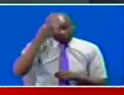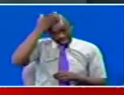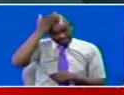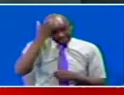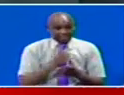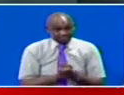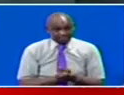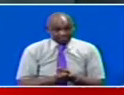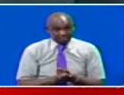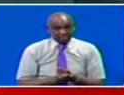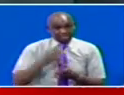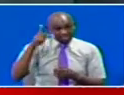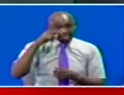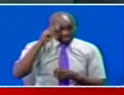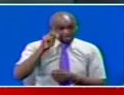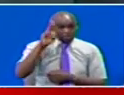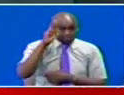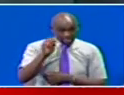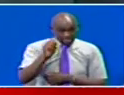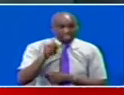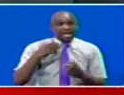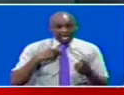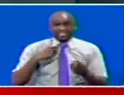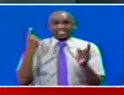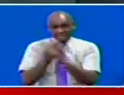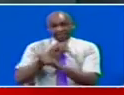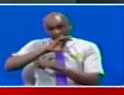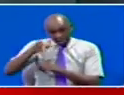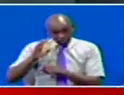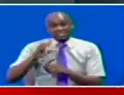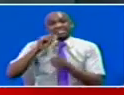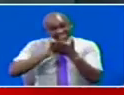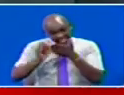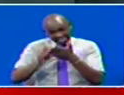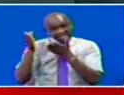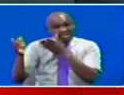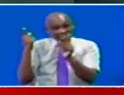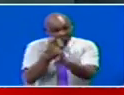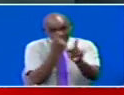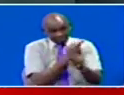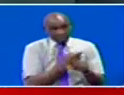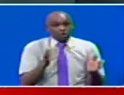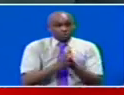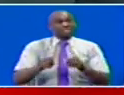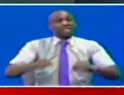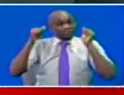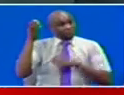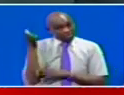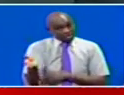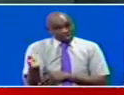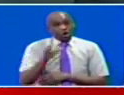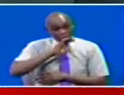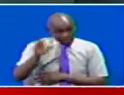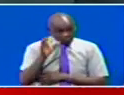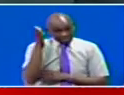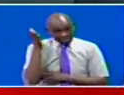Nurses, KNUN, by the respective county secretaries and the chairpersons of the